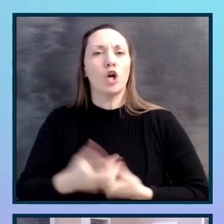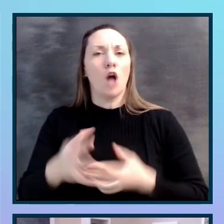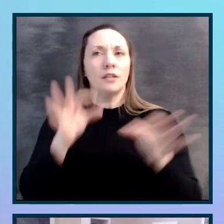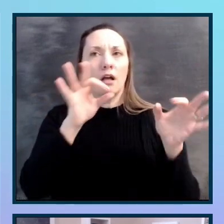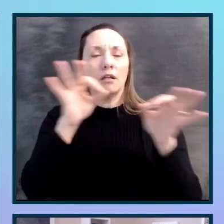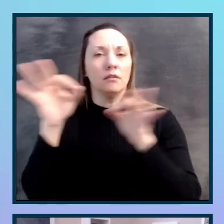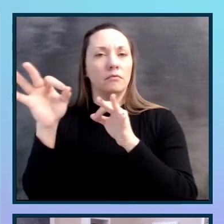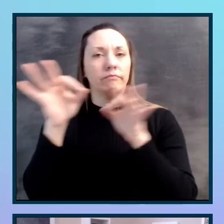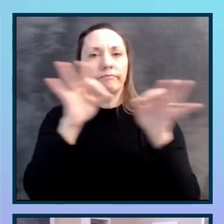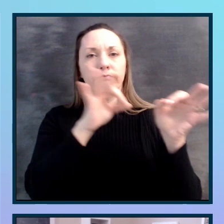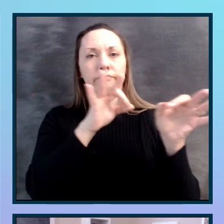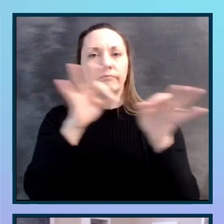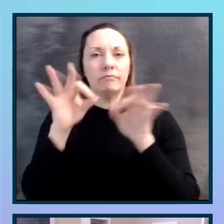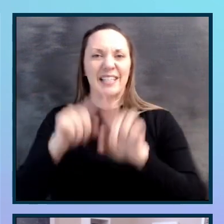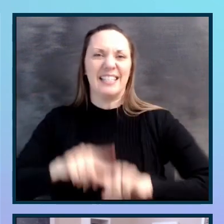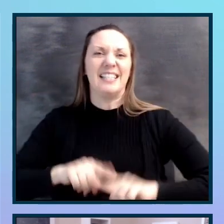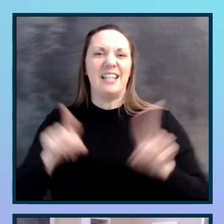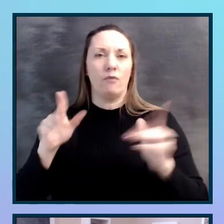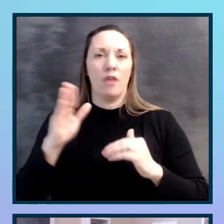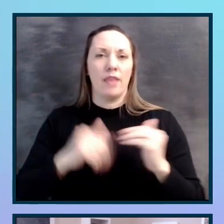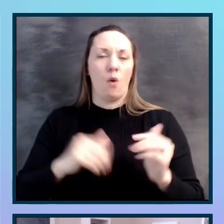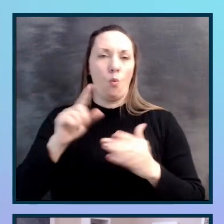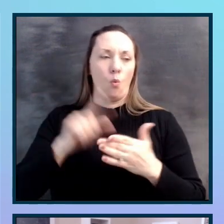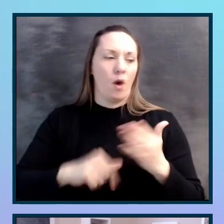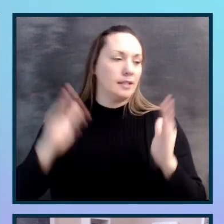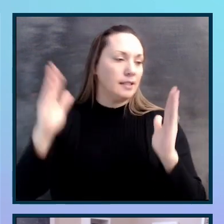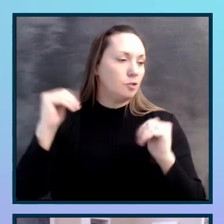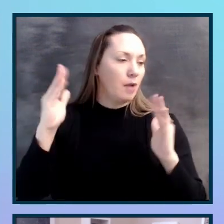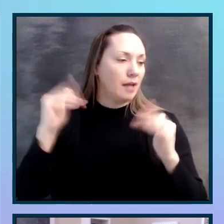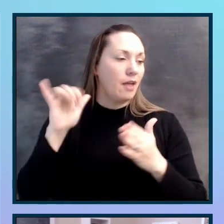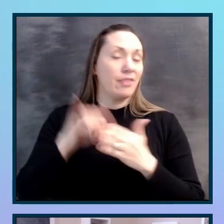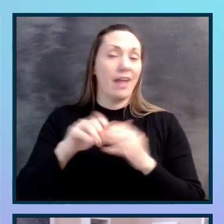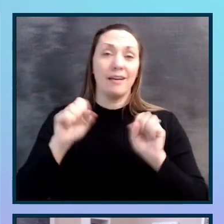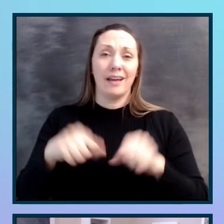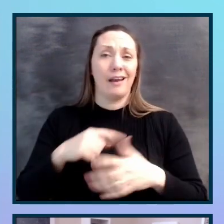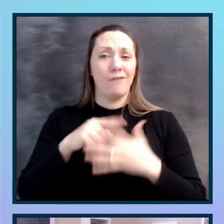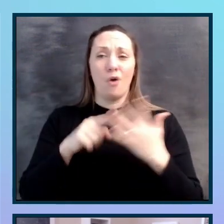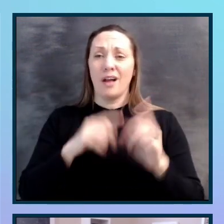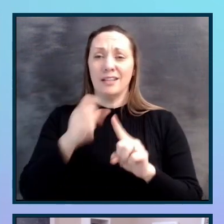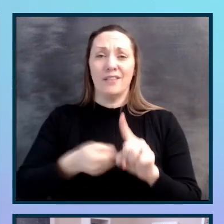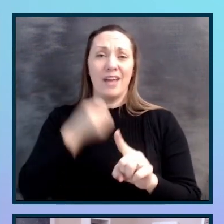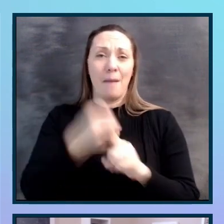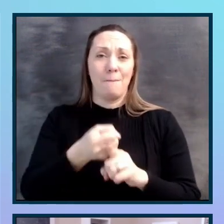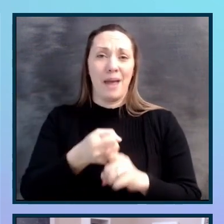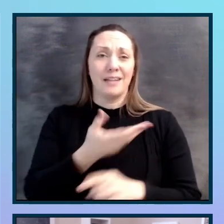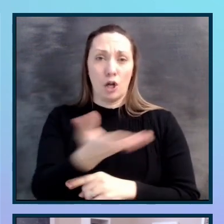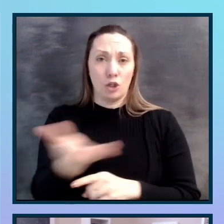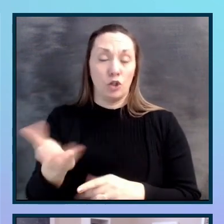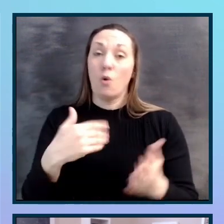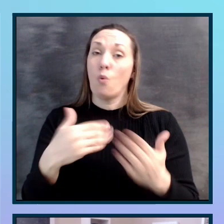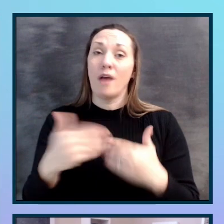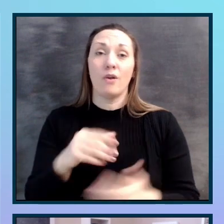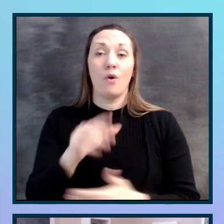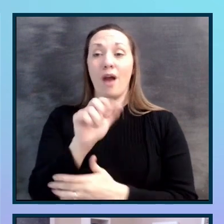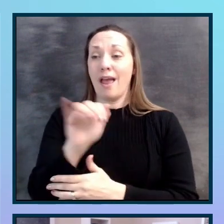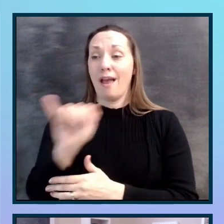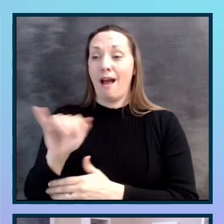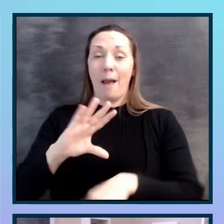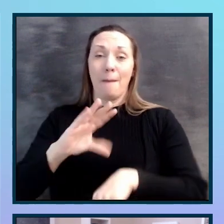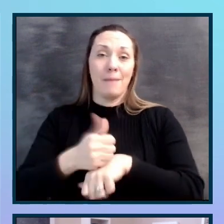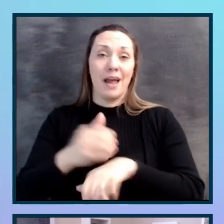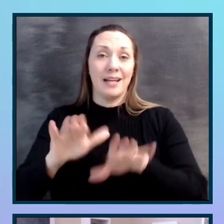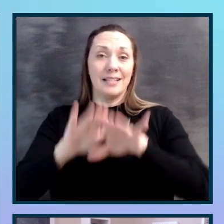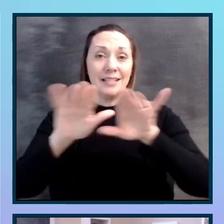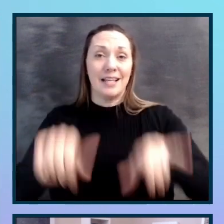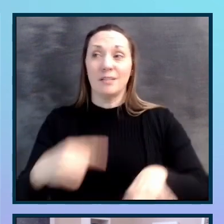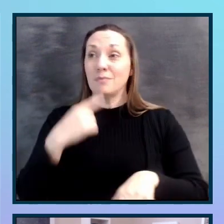to differ from what is expected. And this can have all kinds of impacts on you, whether it is the AI-based system telling your